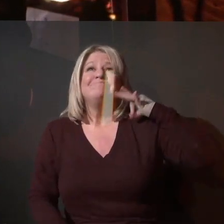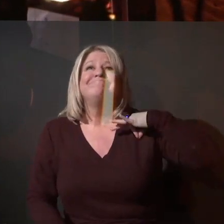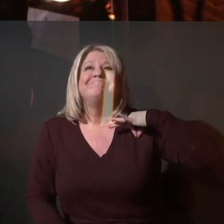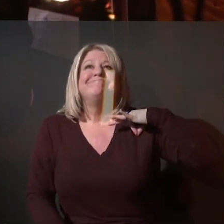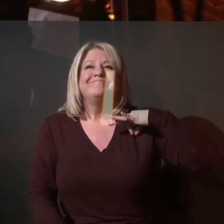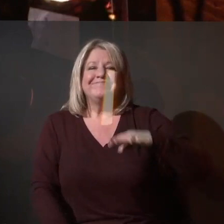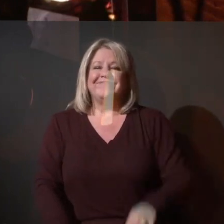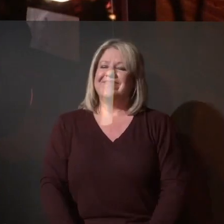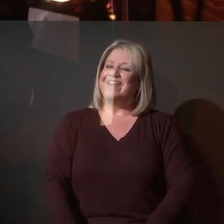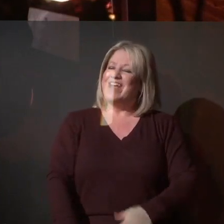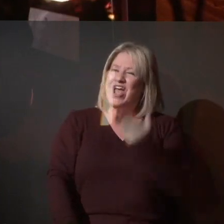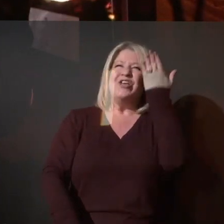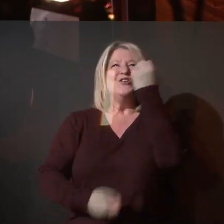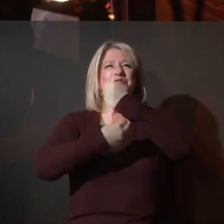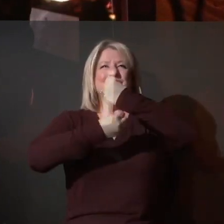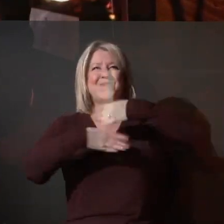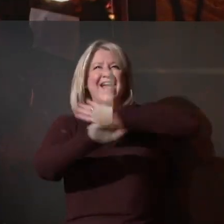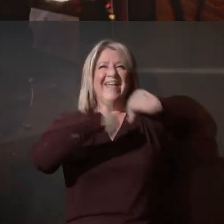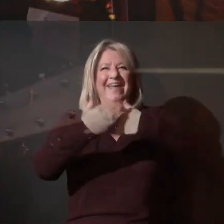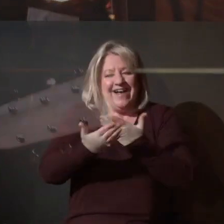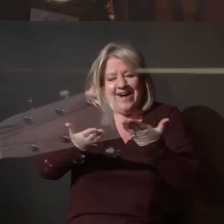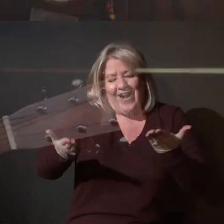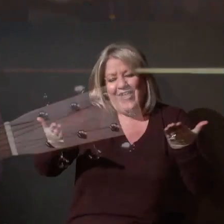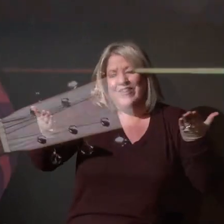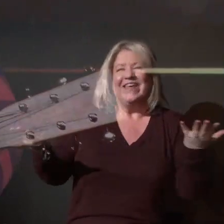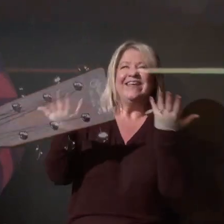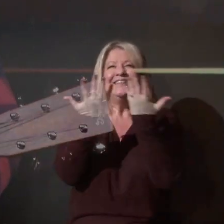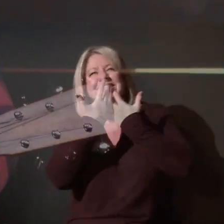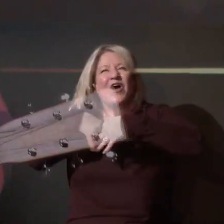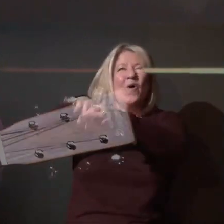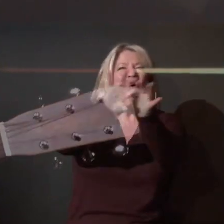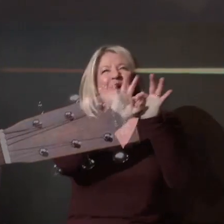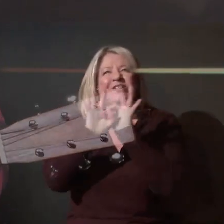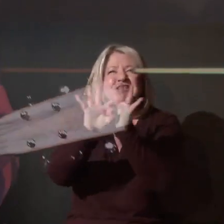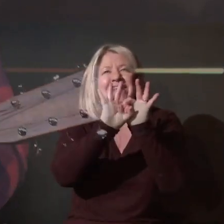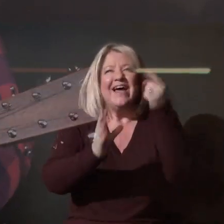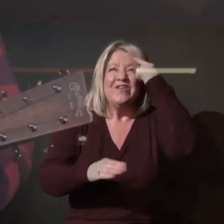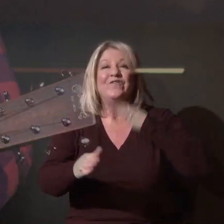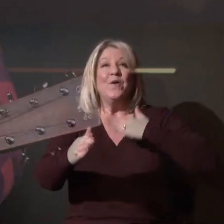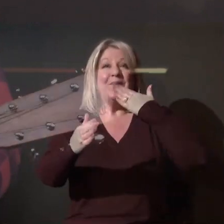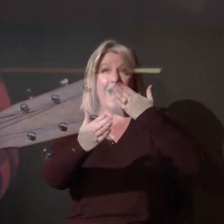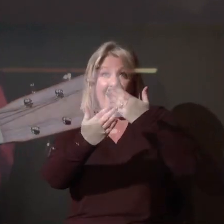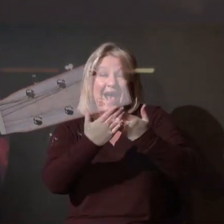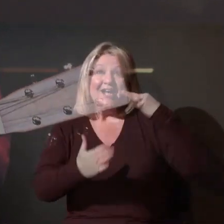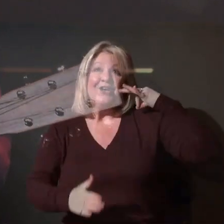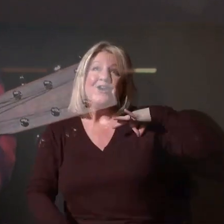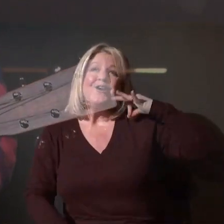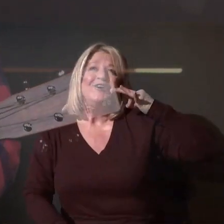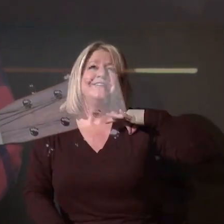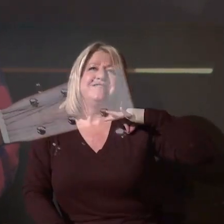good. Declare it this morning, church. You made all things work together for